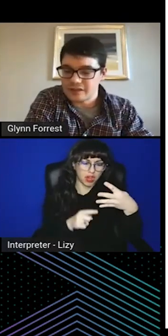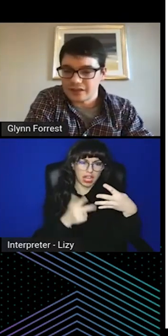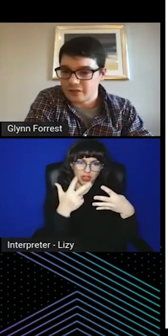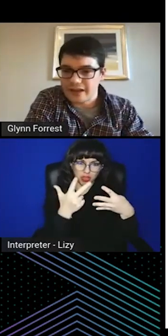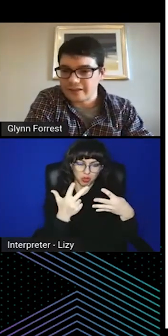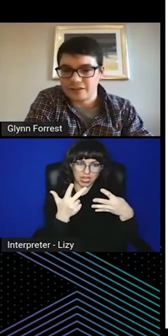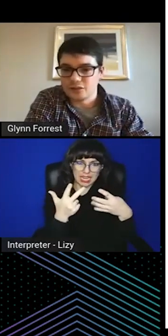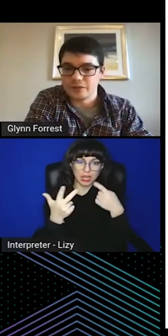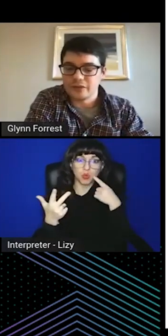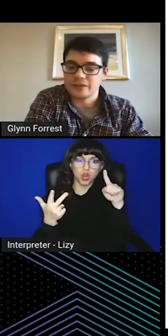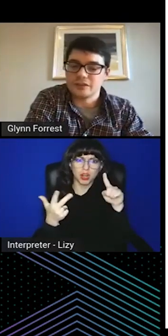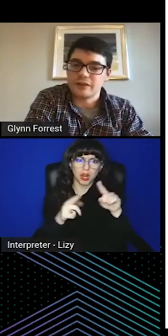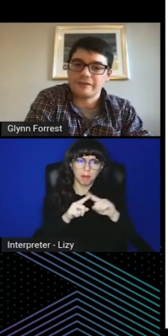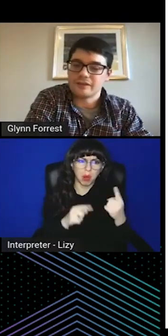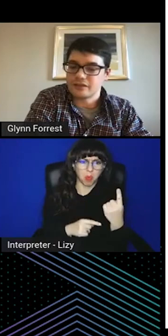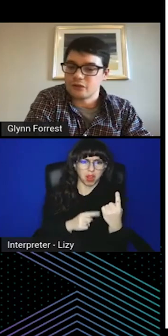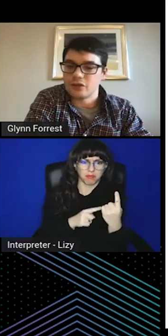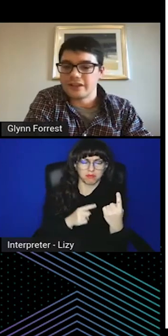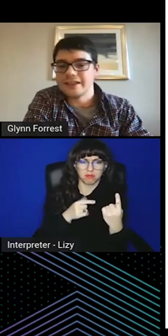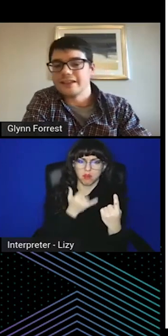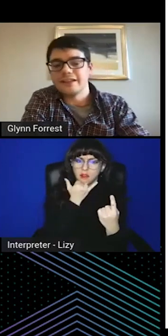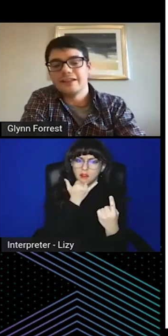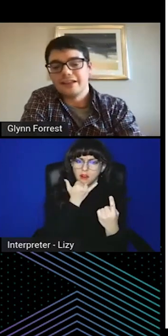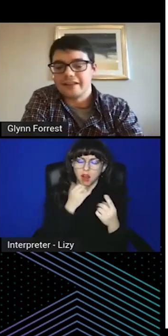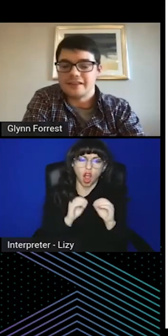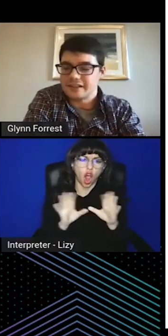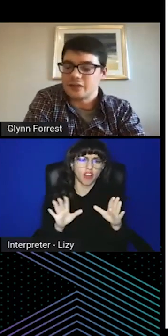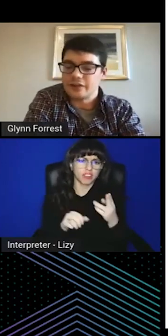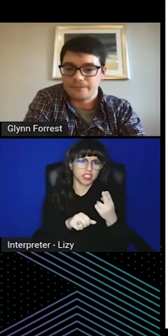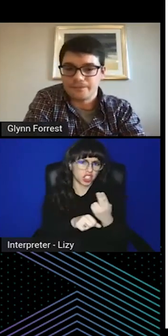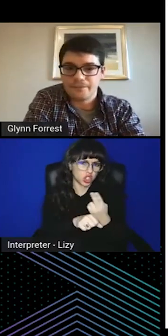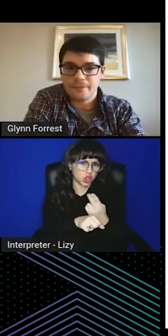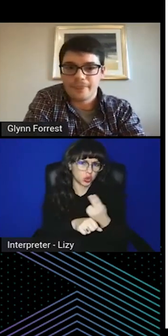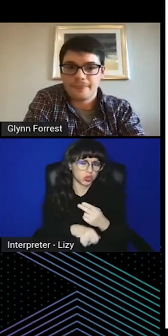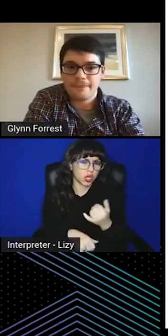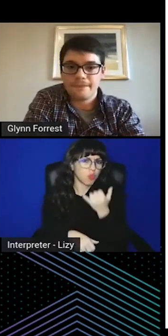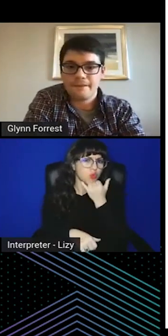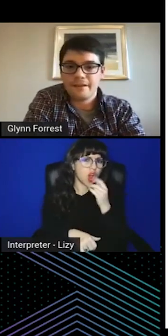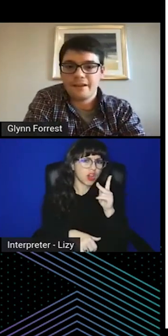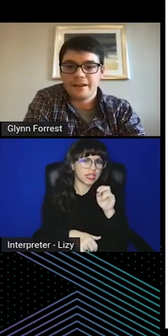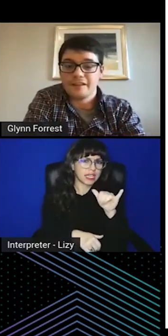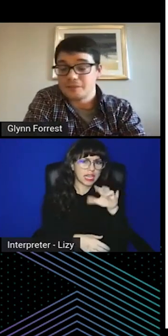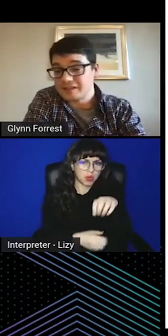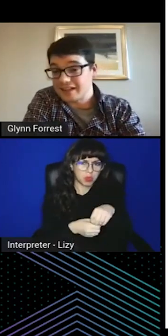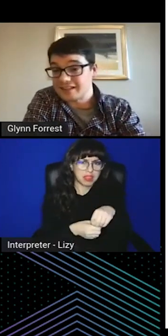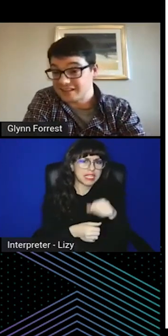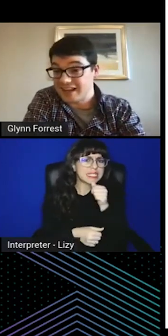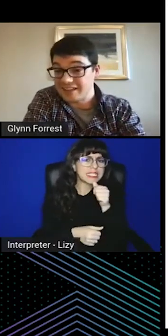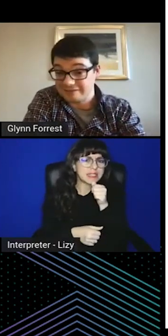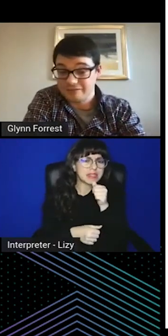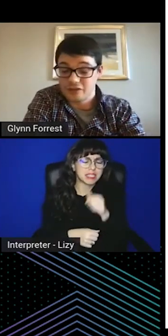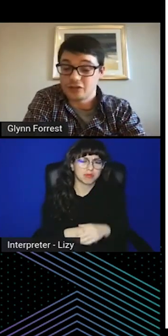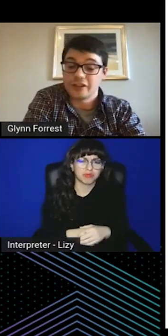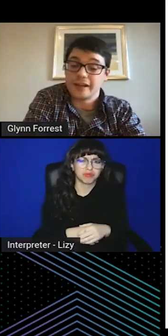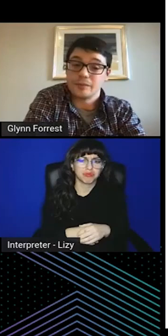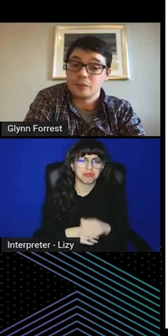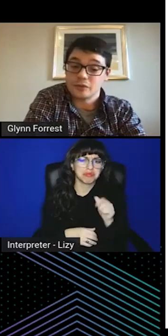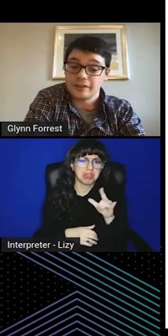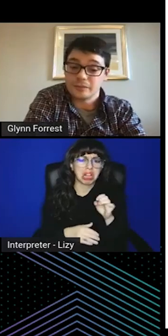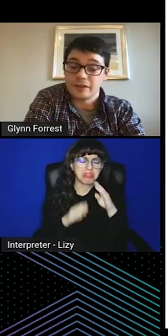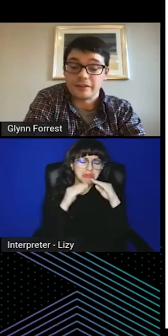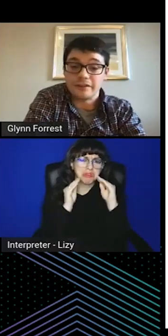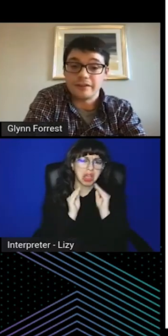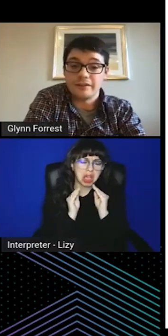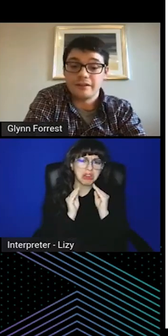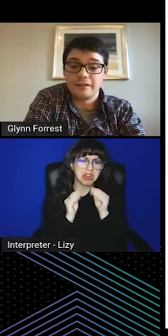is incorrect. So we've obviously referenced the wrong key in the secret. And this makes Alice sad. She's not going to get a promotion